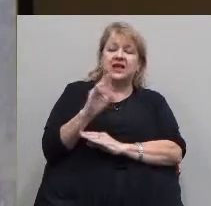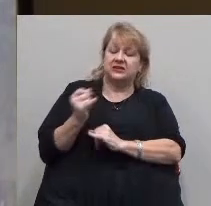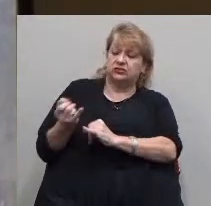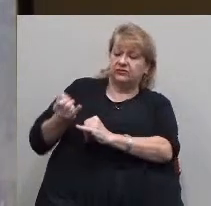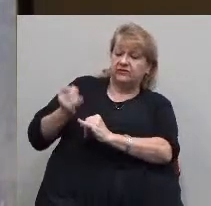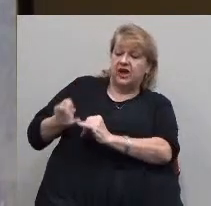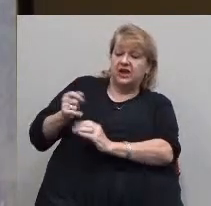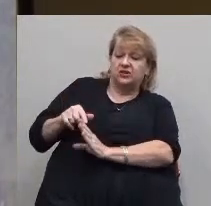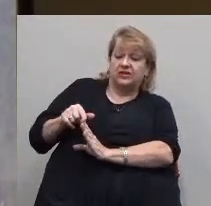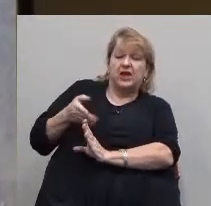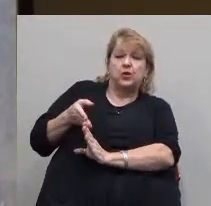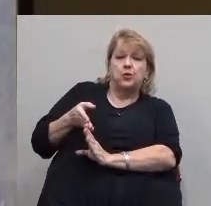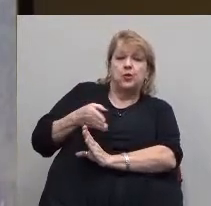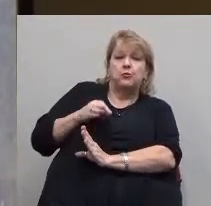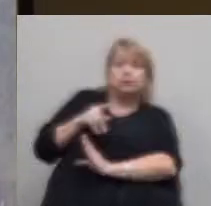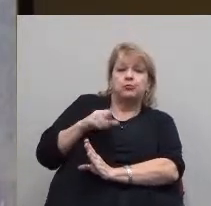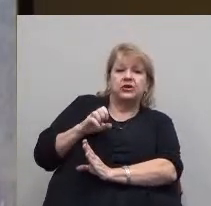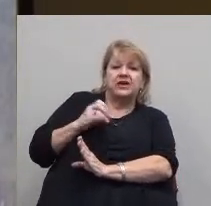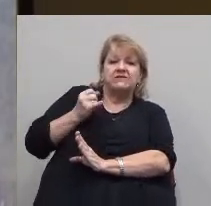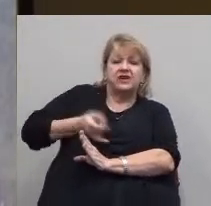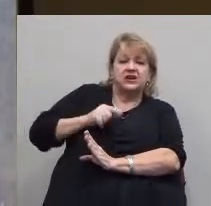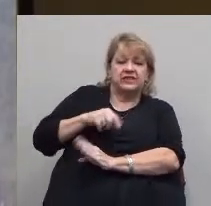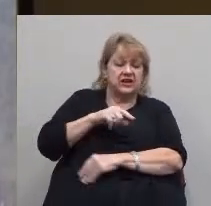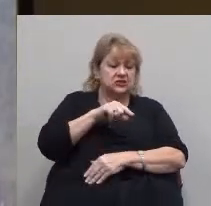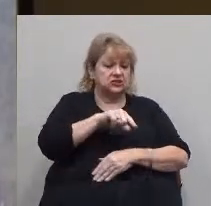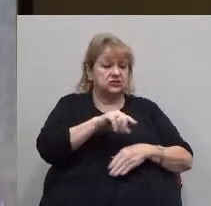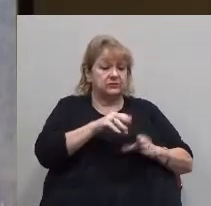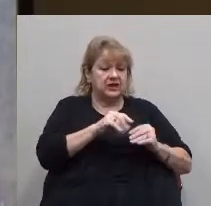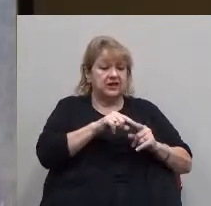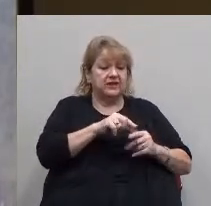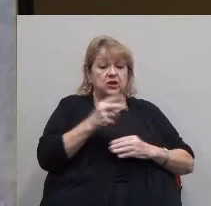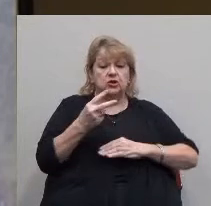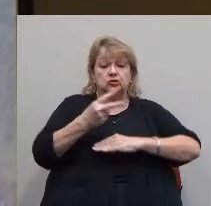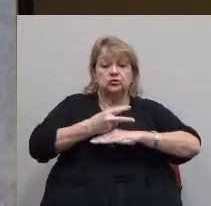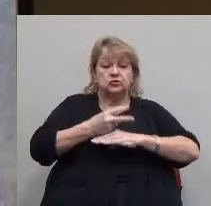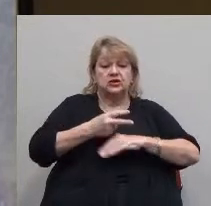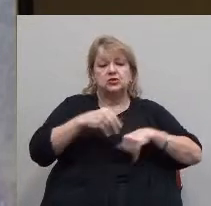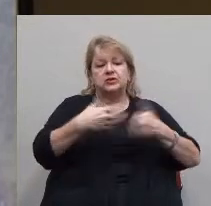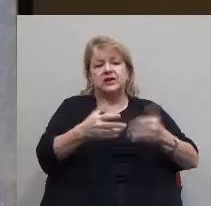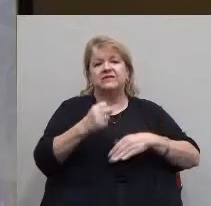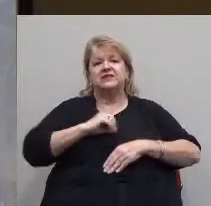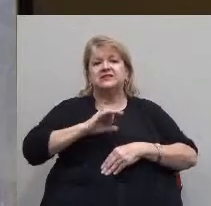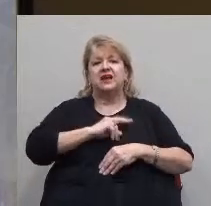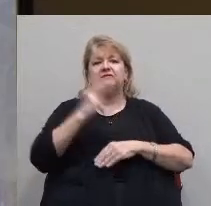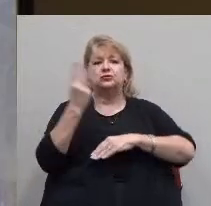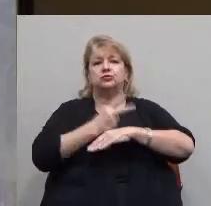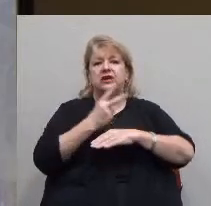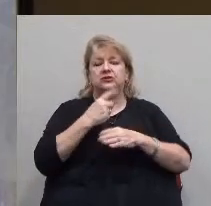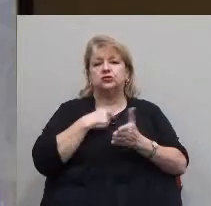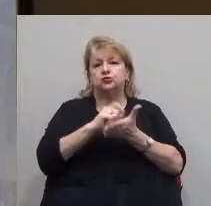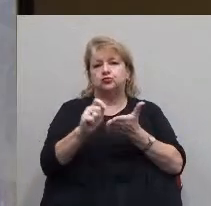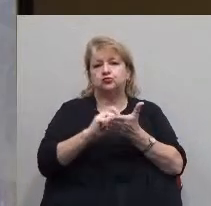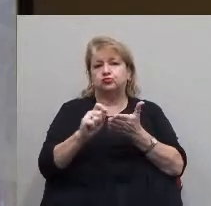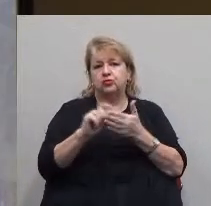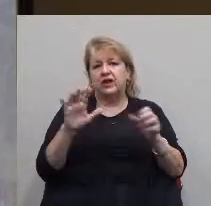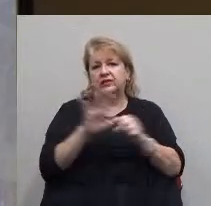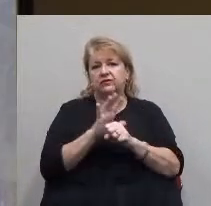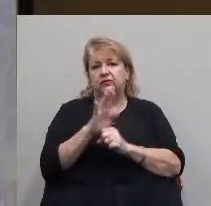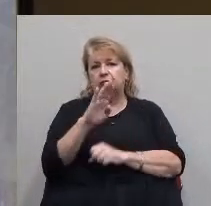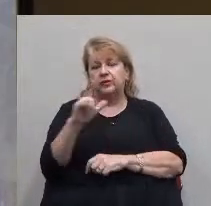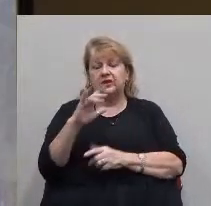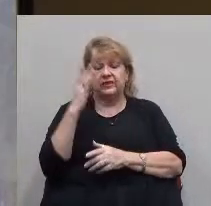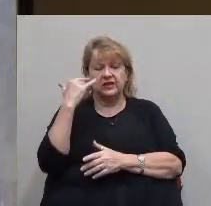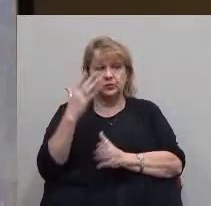up. This is usually done 2 days later. It gives staff 2 days to write an entire bill. That's why you should always get your request in early, because